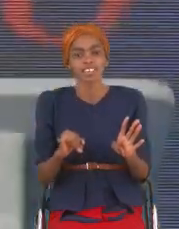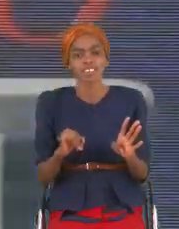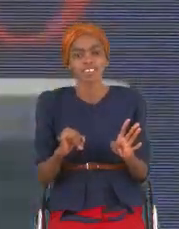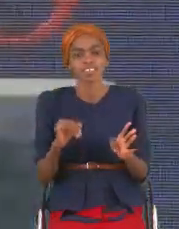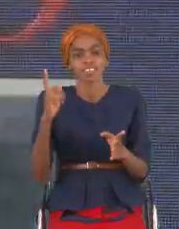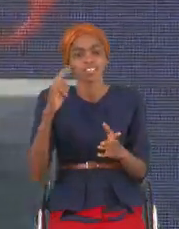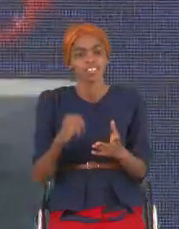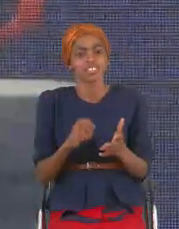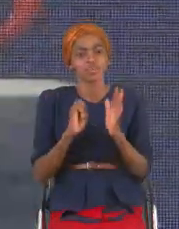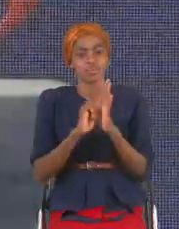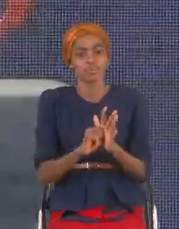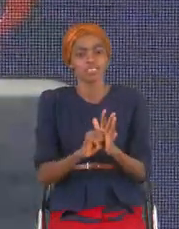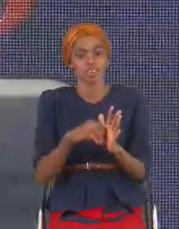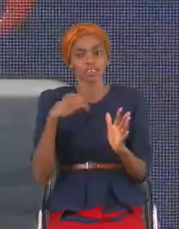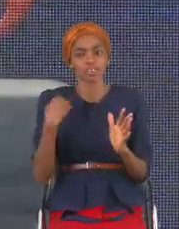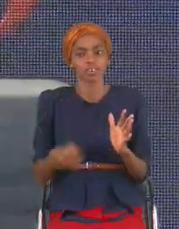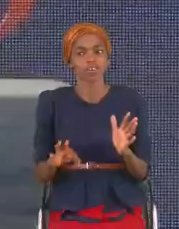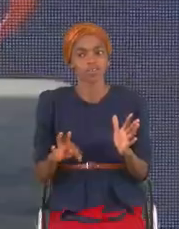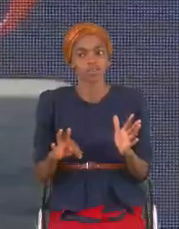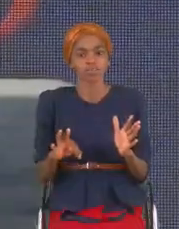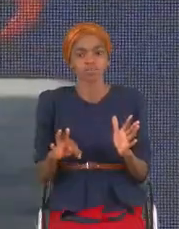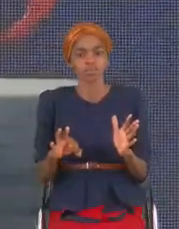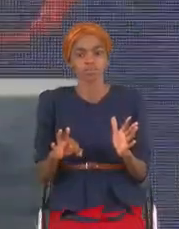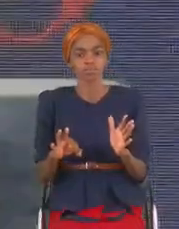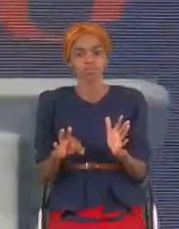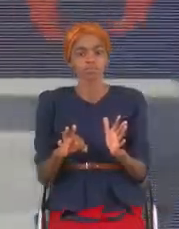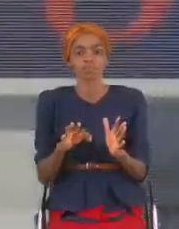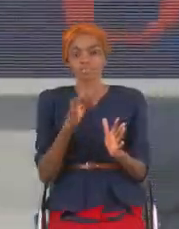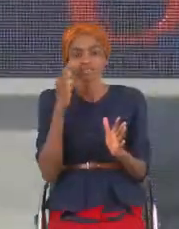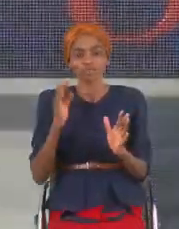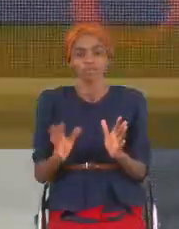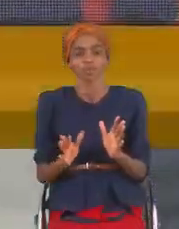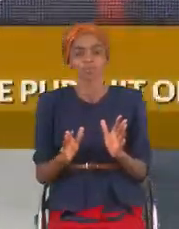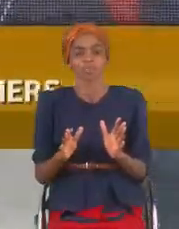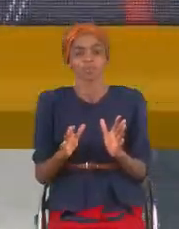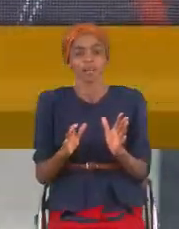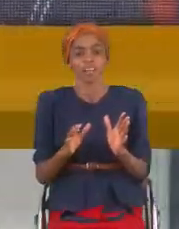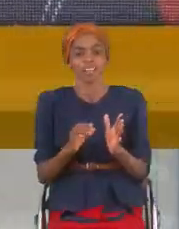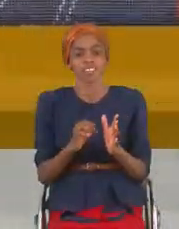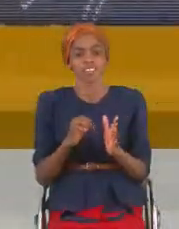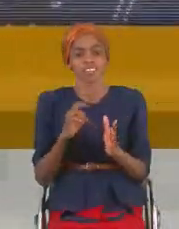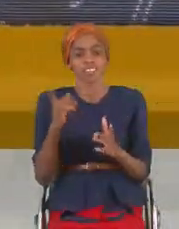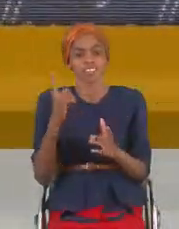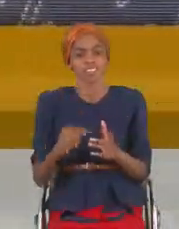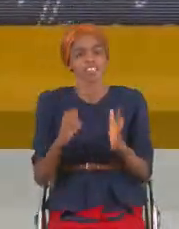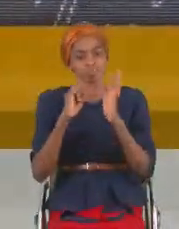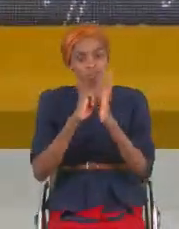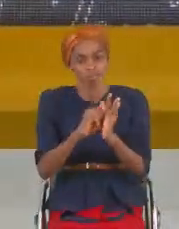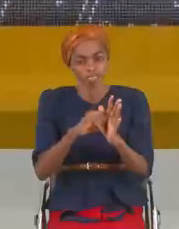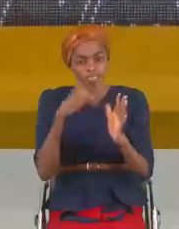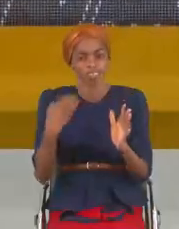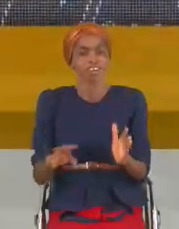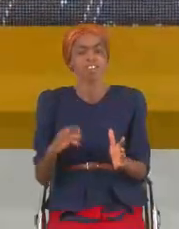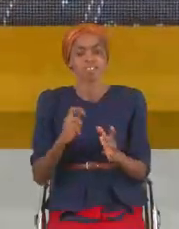of a diligent teacher. Number two, the model of a